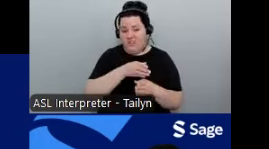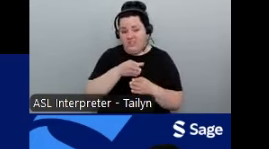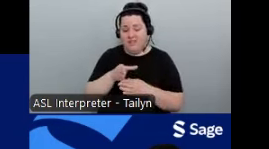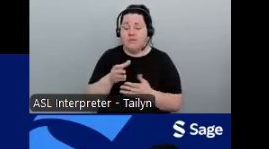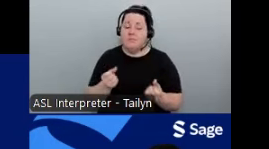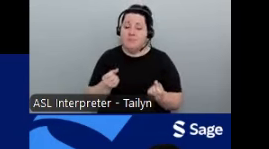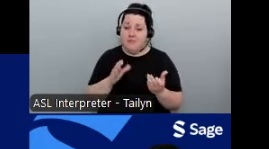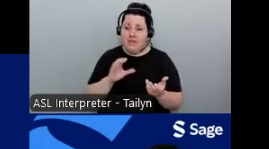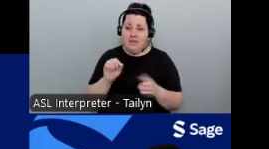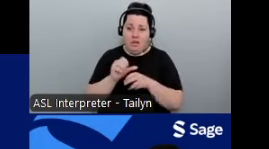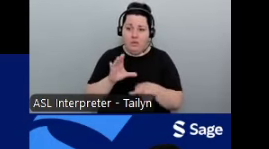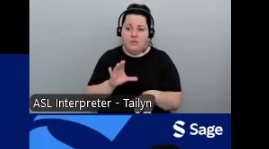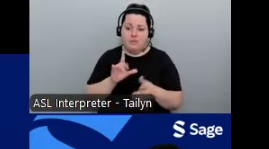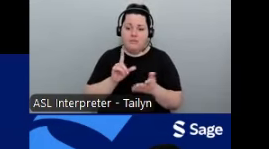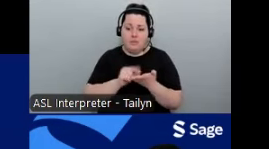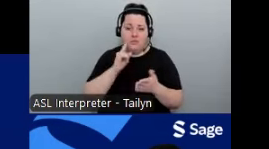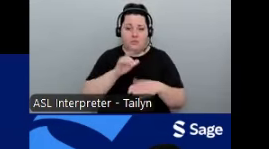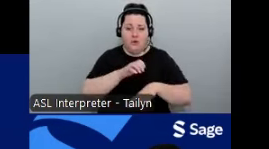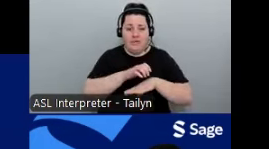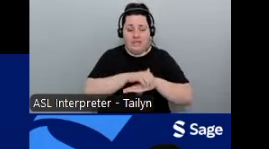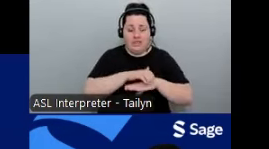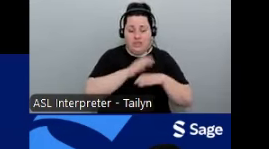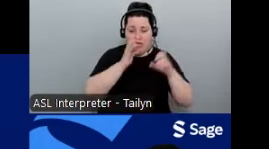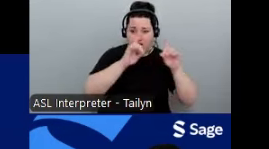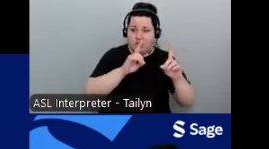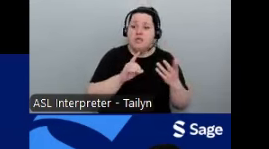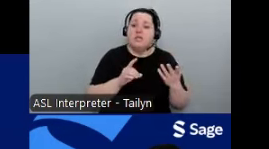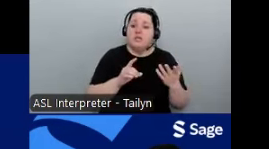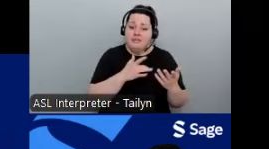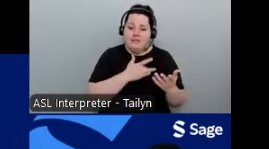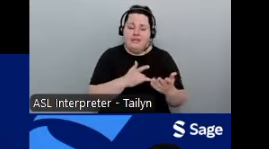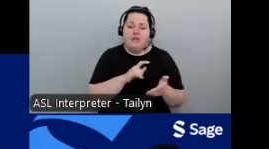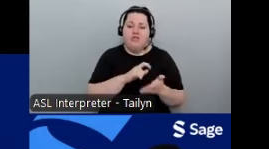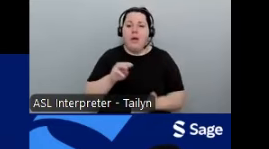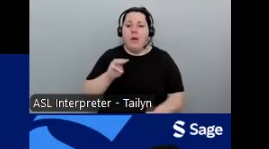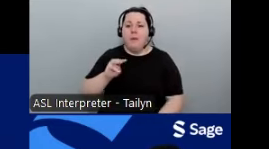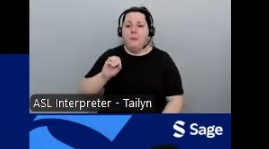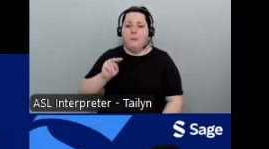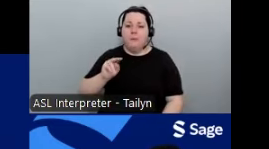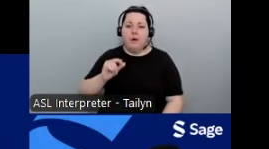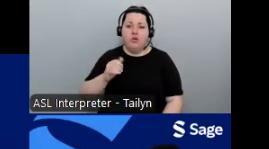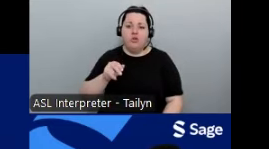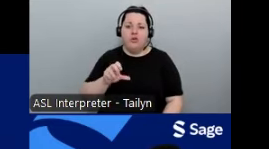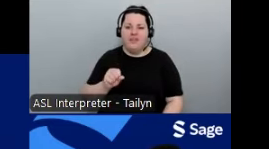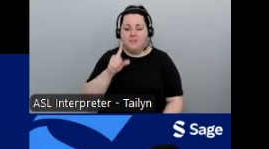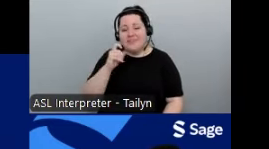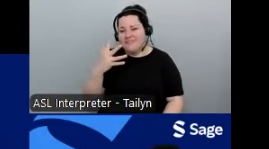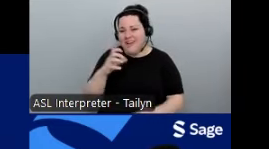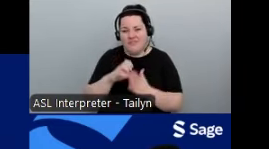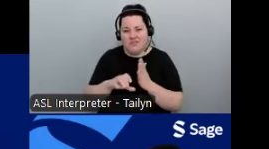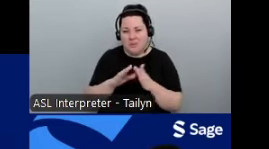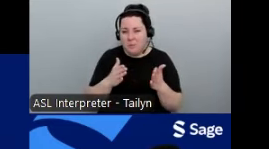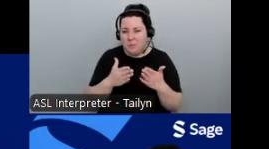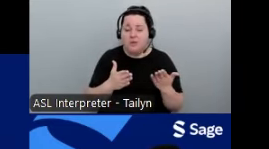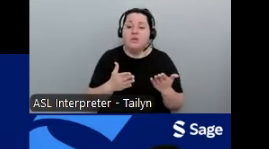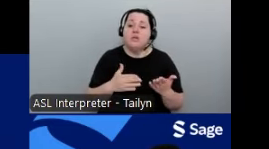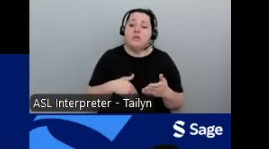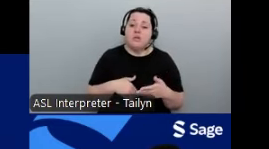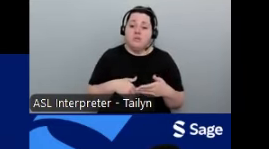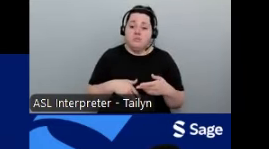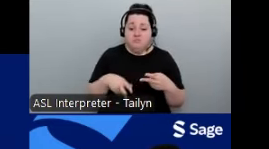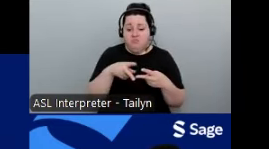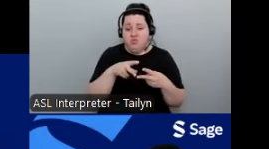who publish in English education, they often do this when they're writing monographs, because it's only a 5-chapter book, and 2 of them may have been